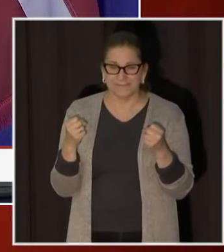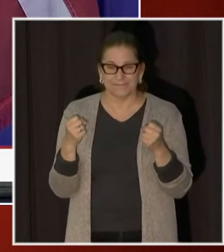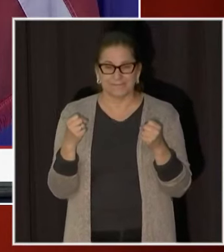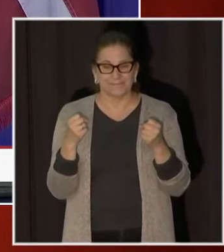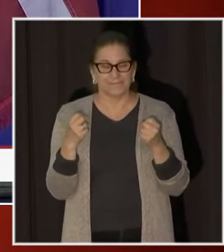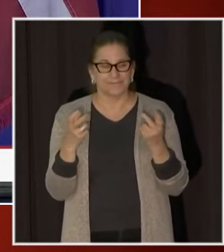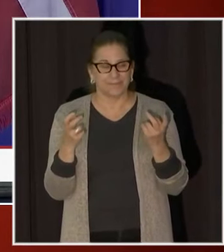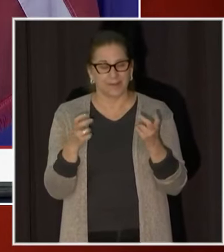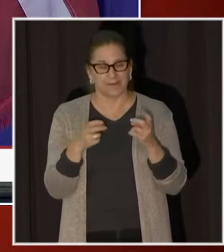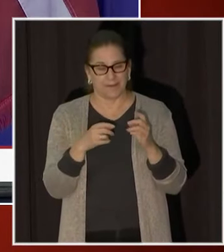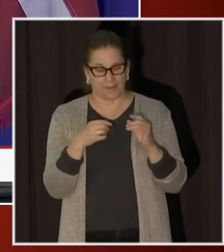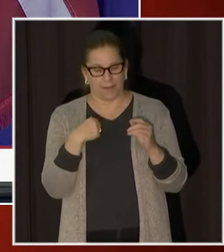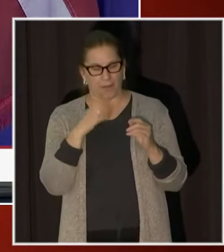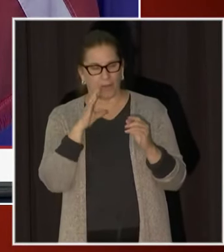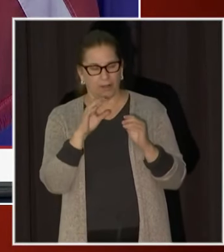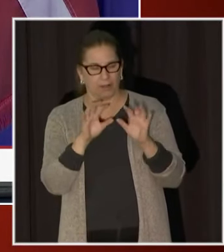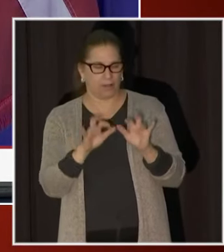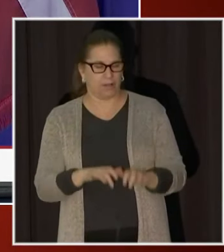guidance.